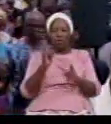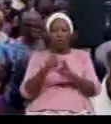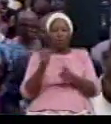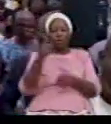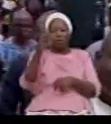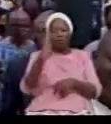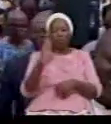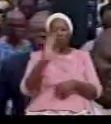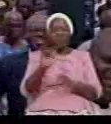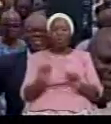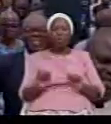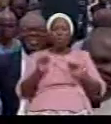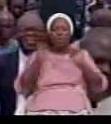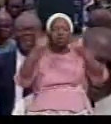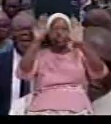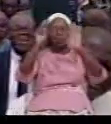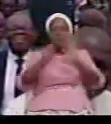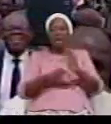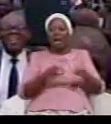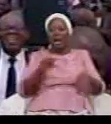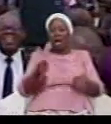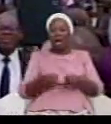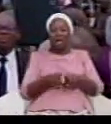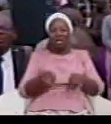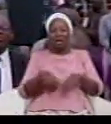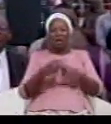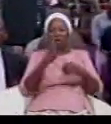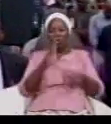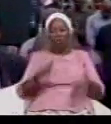Your commitment as to how you will